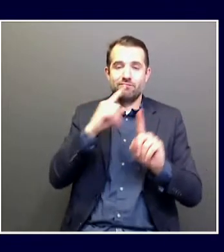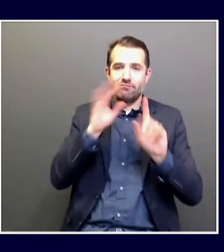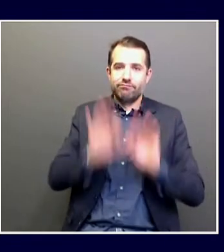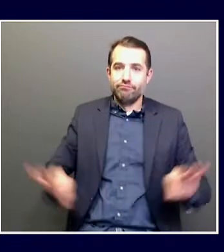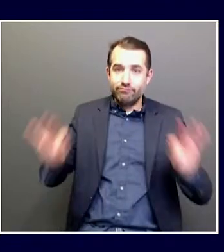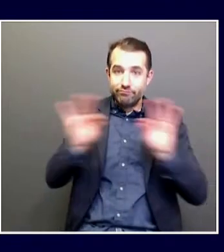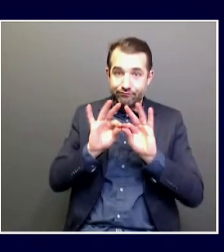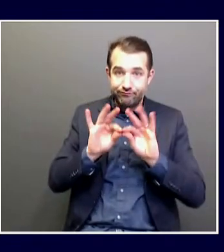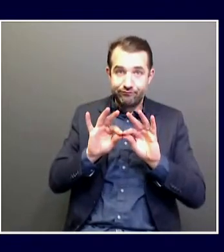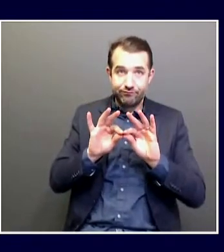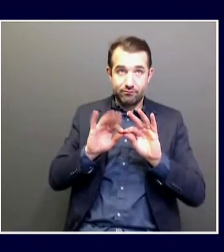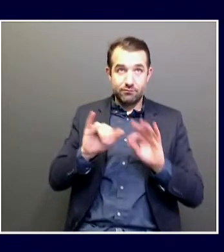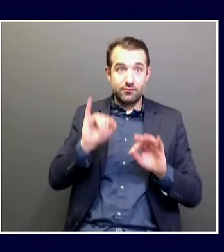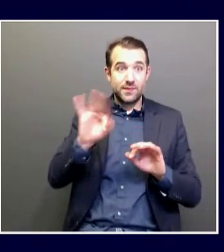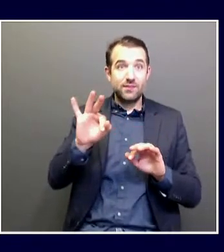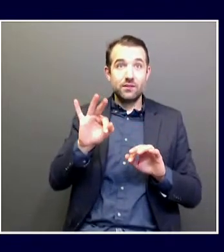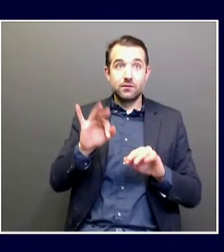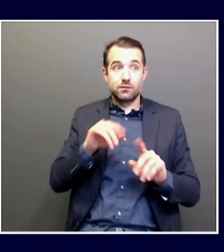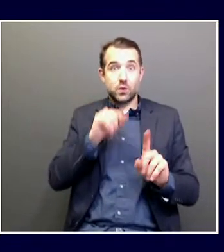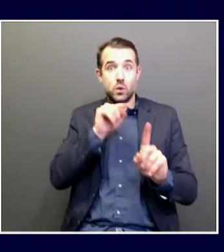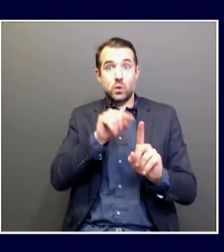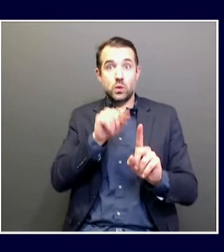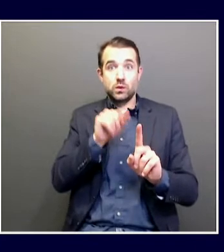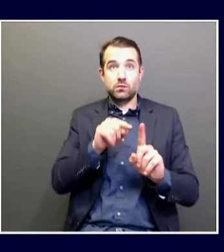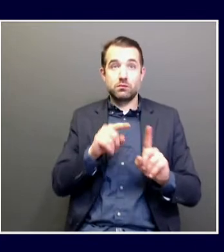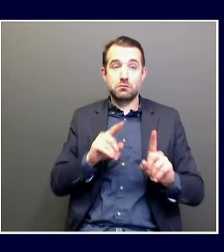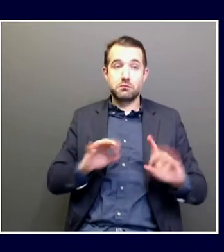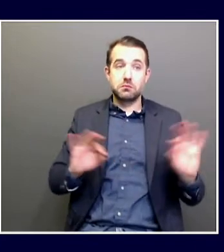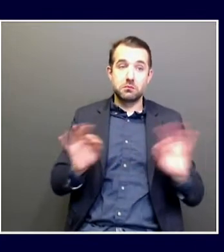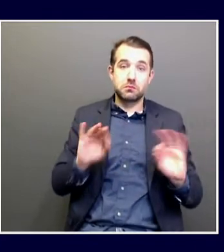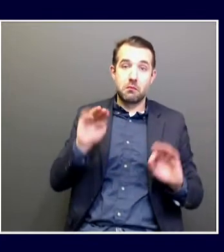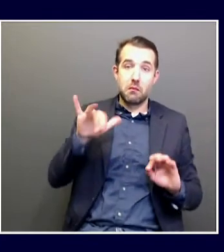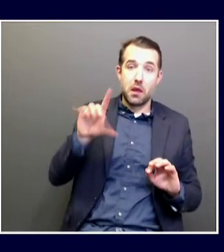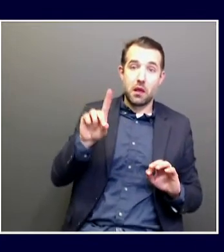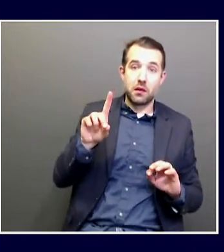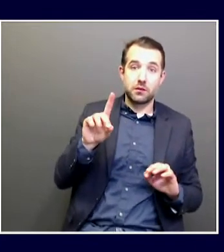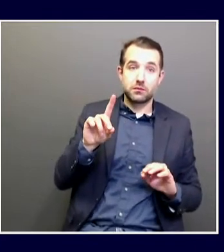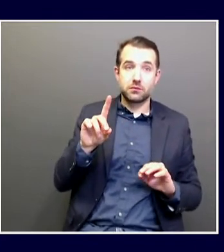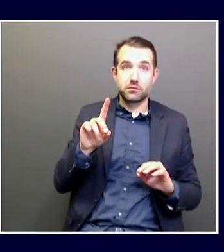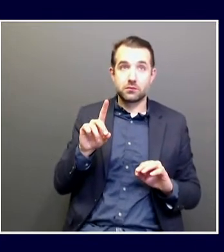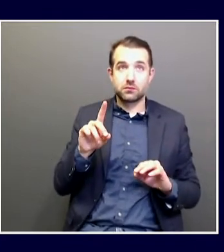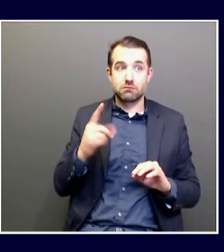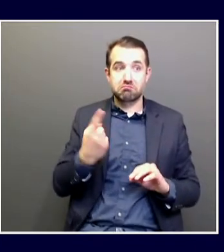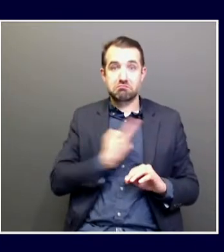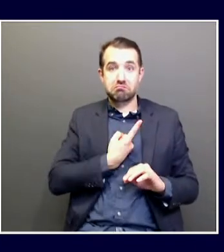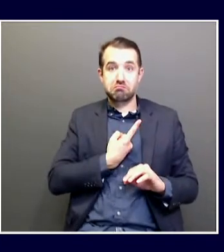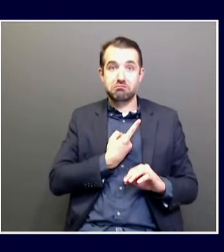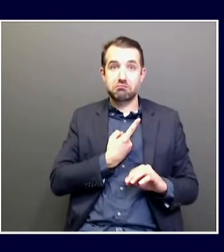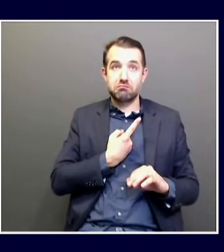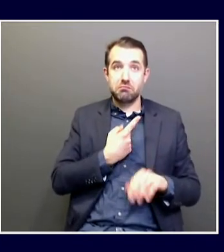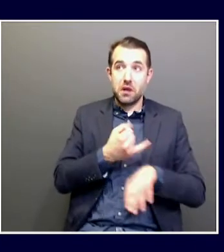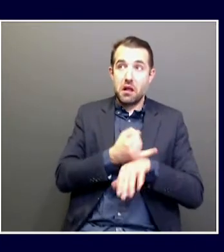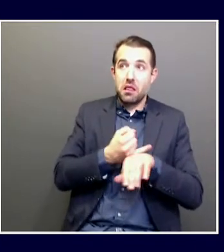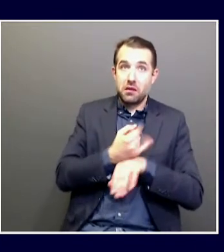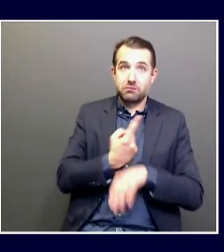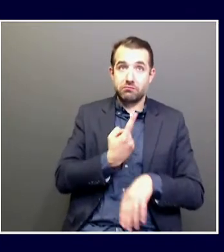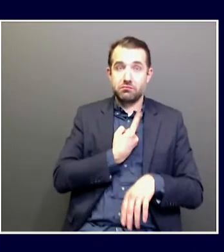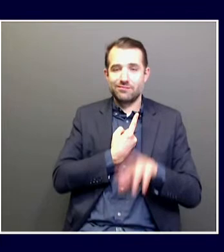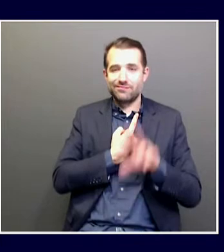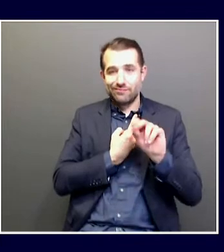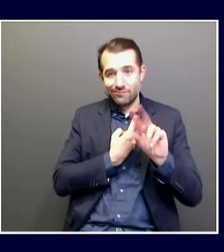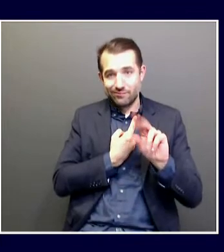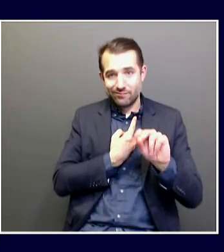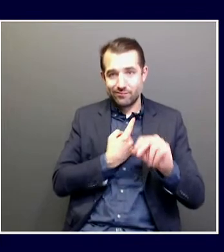bit milder for you, recognizing that you are not alone and you don't live on an island, and that even if you yourself